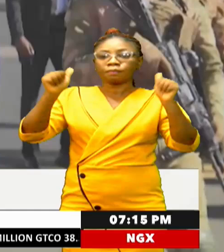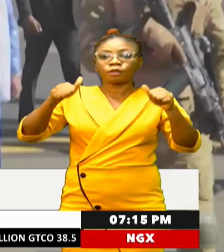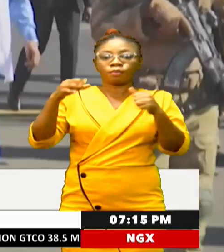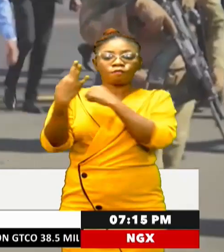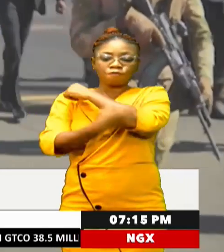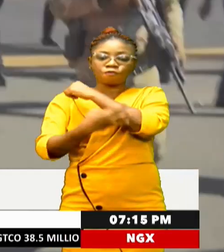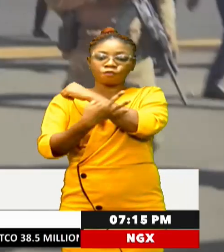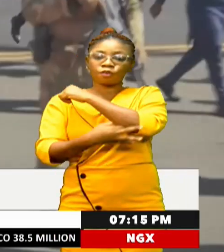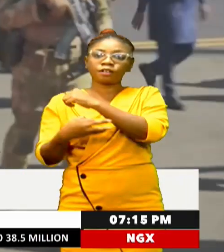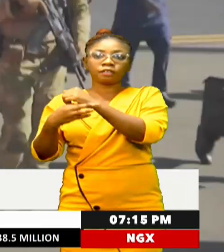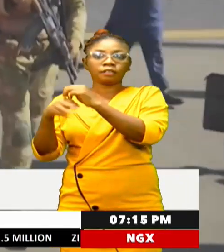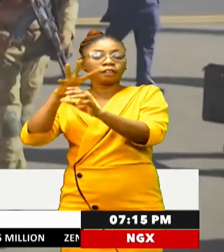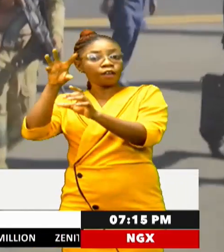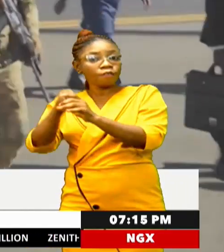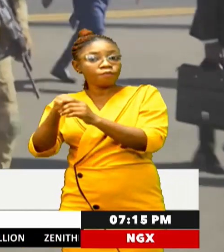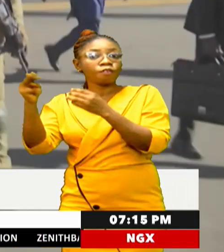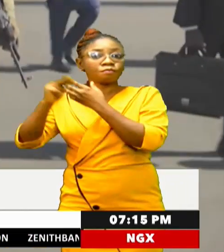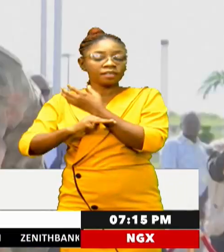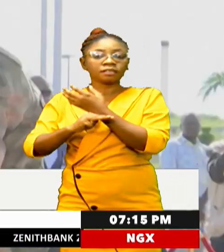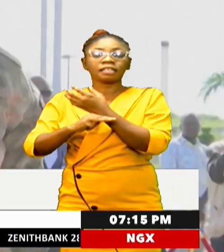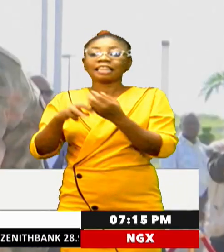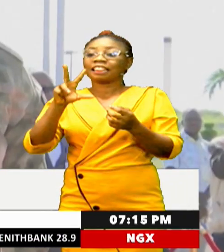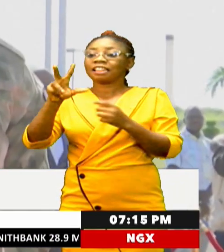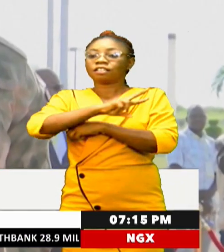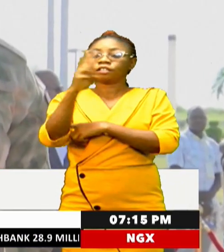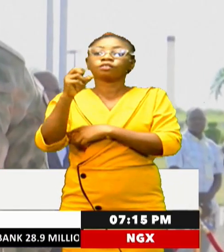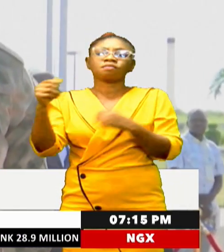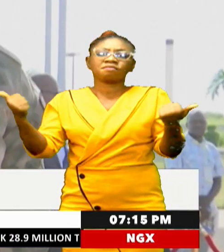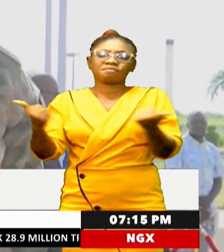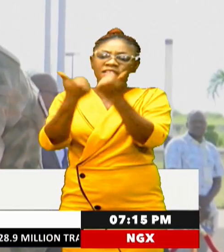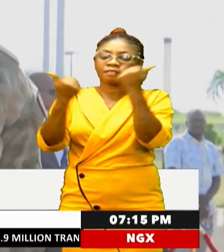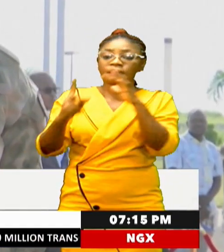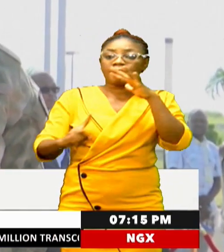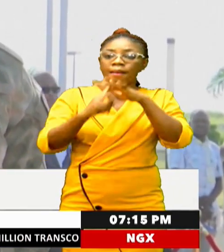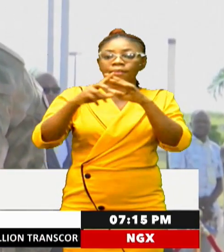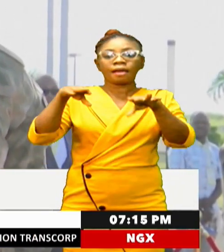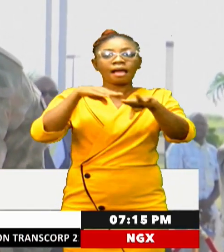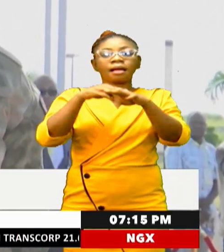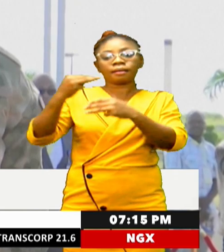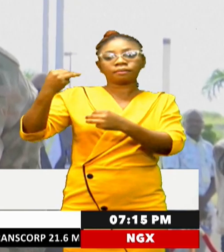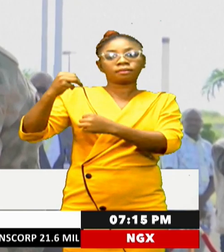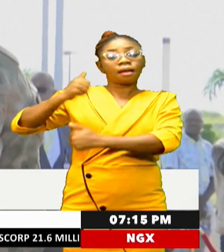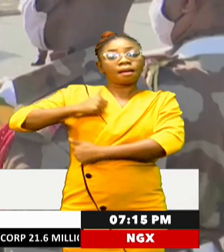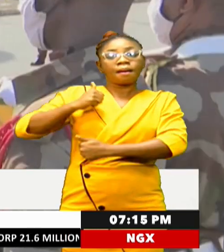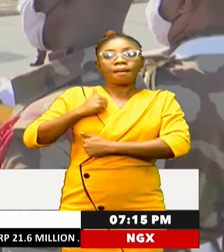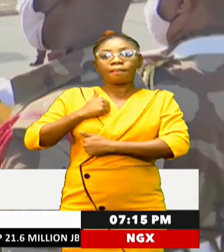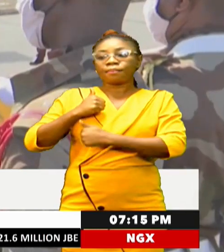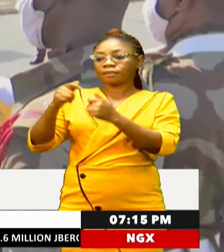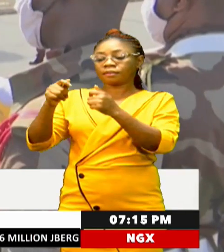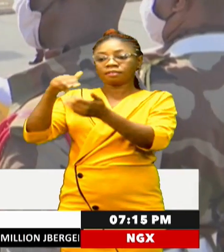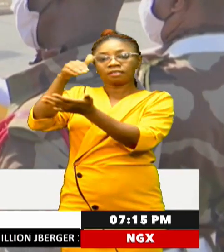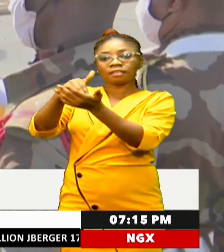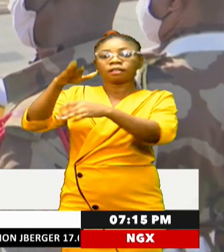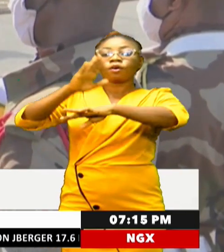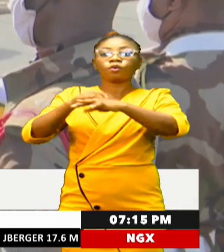support for international terrorism. 3 days of intense fighting erupted at a military camp near the Algerian border on July